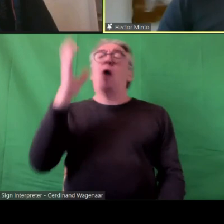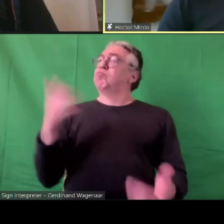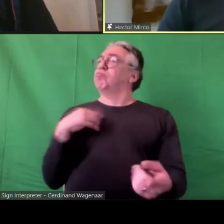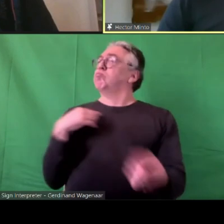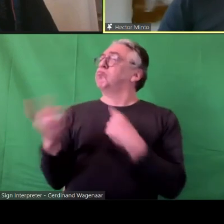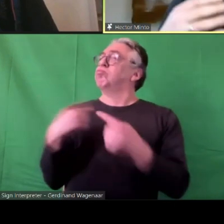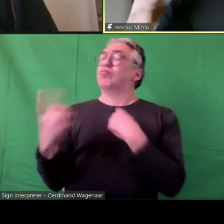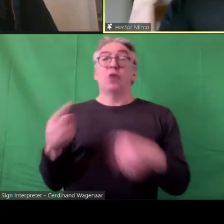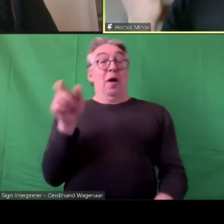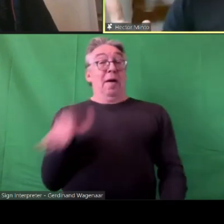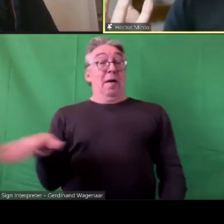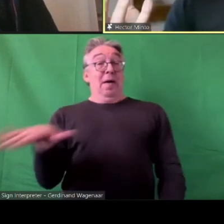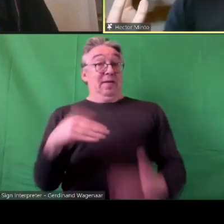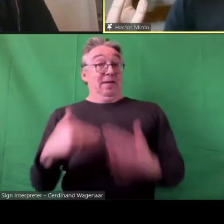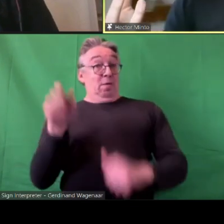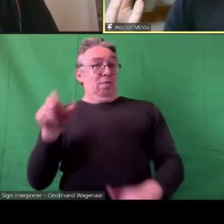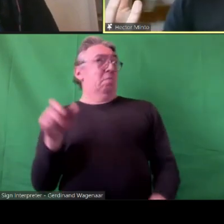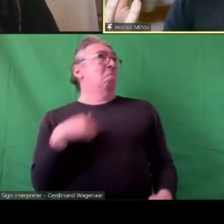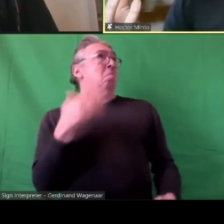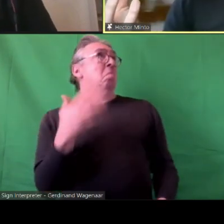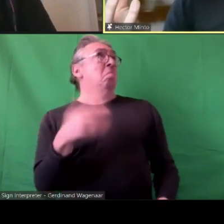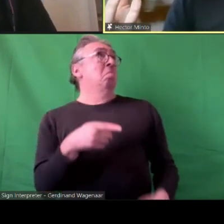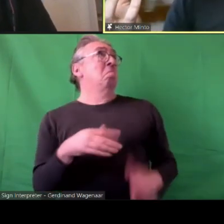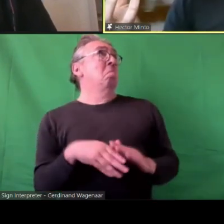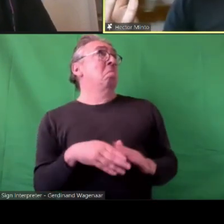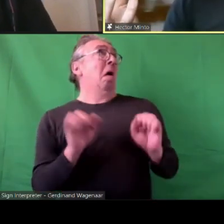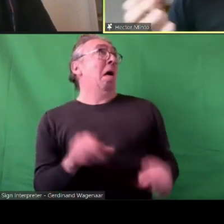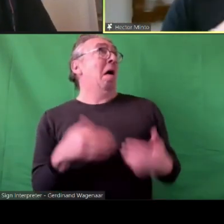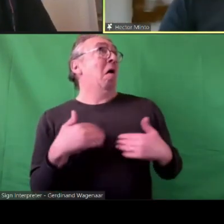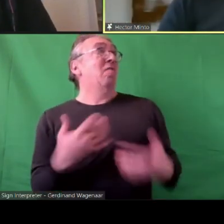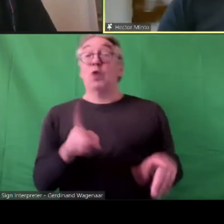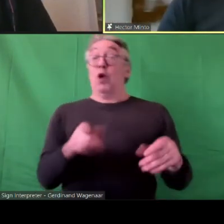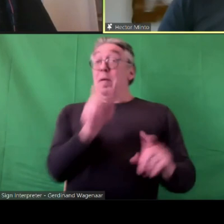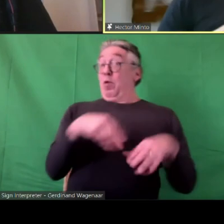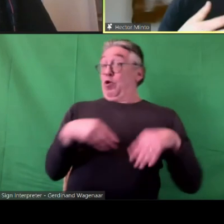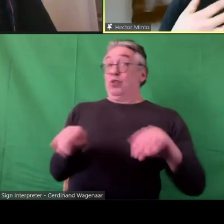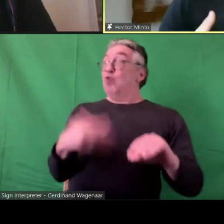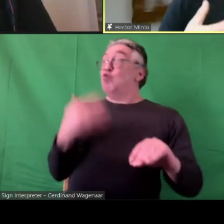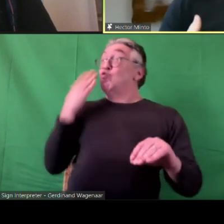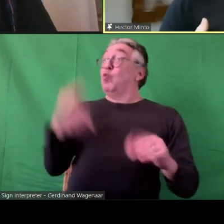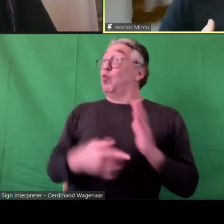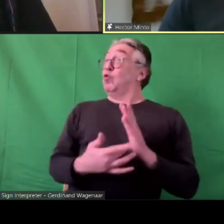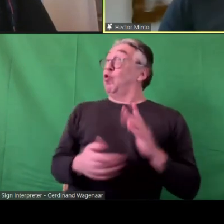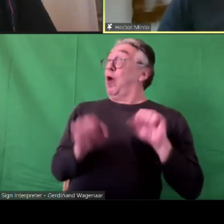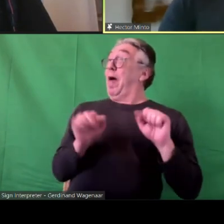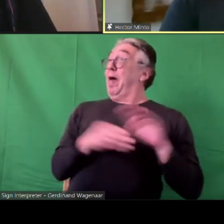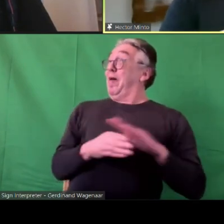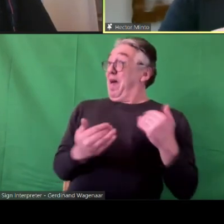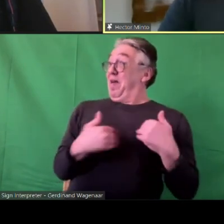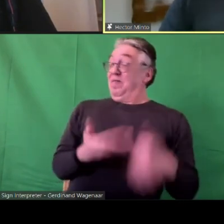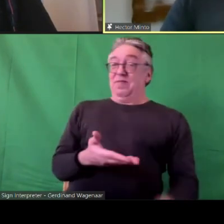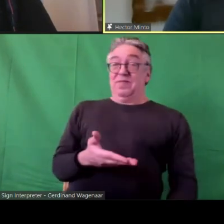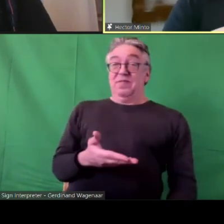don't know what it is. Sellers don't know what it is. So we're not going to get anywhere until we have an increased representation and